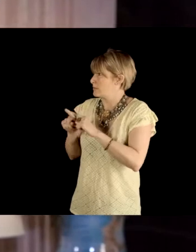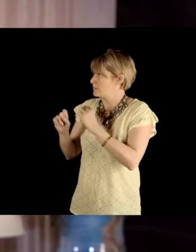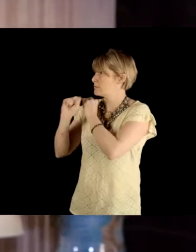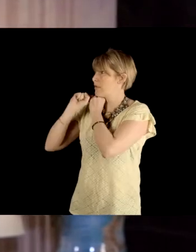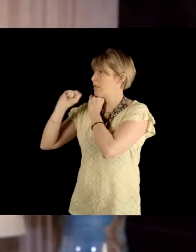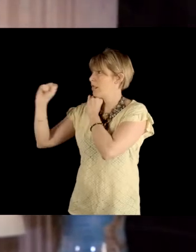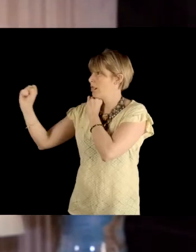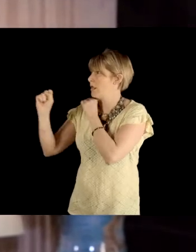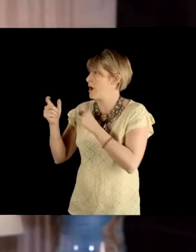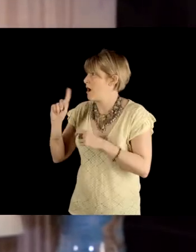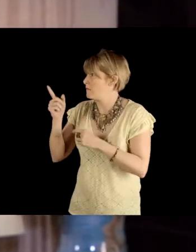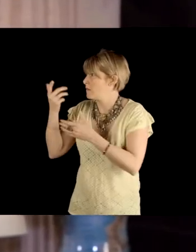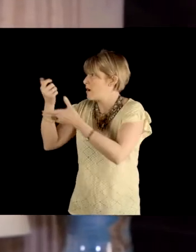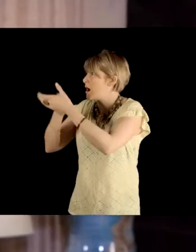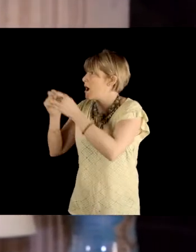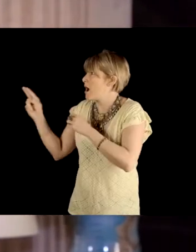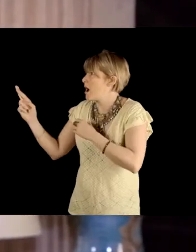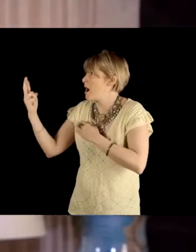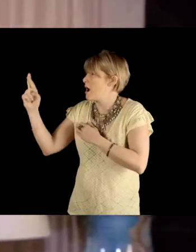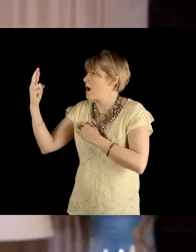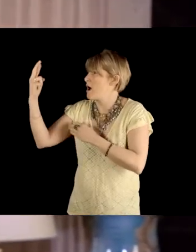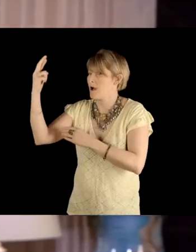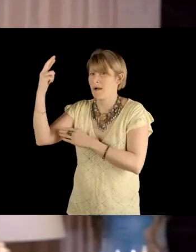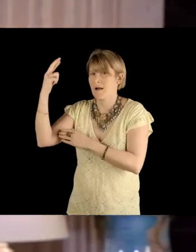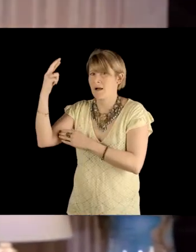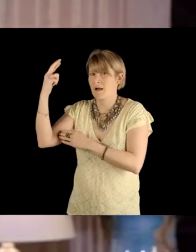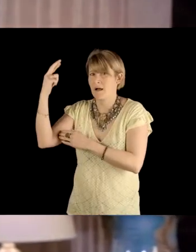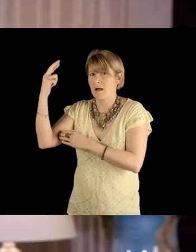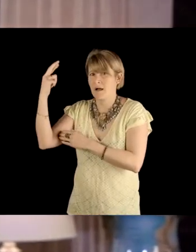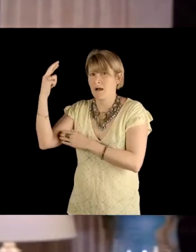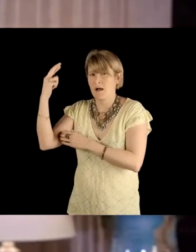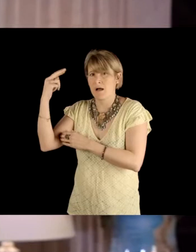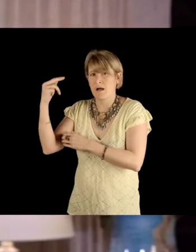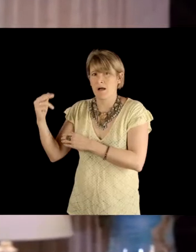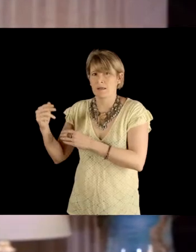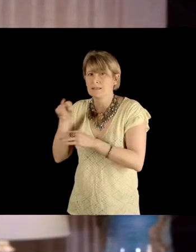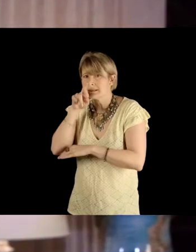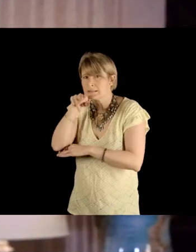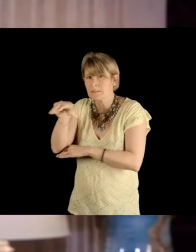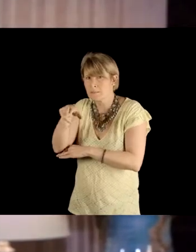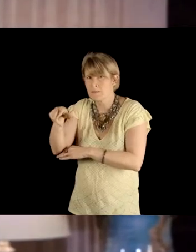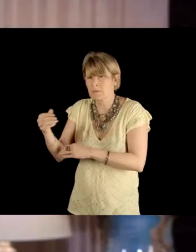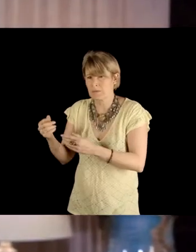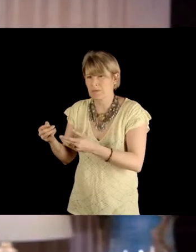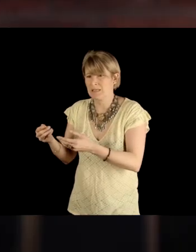At the end of the day, when most of our daily activities are over, we come home